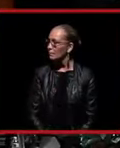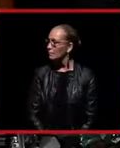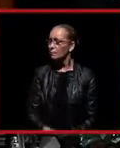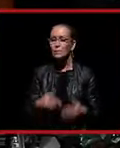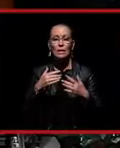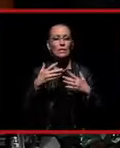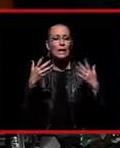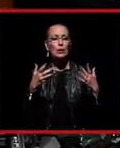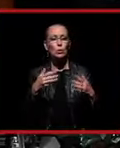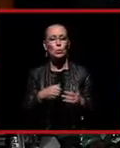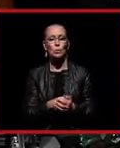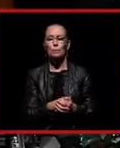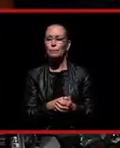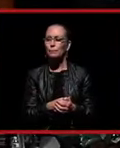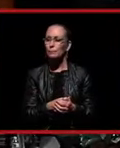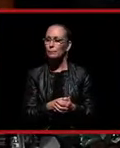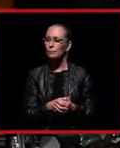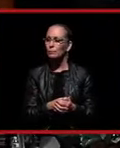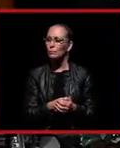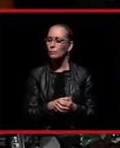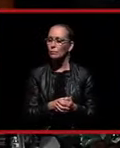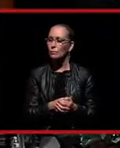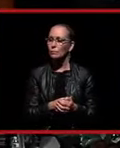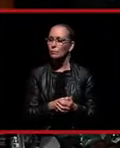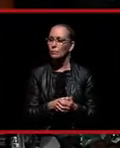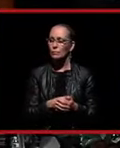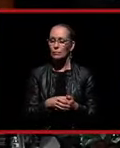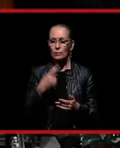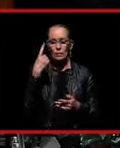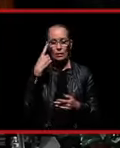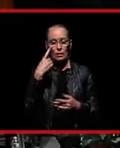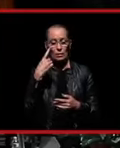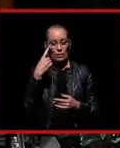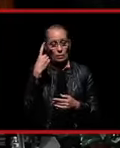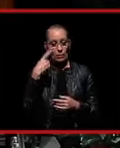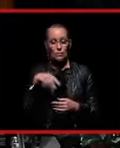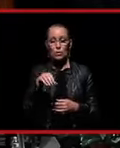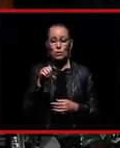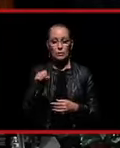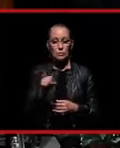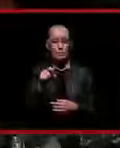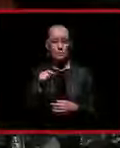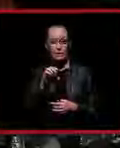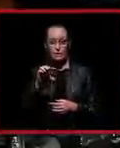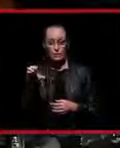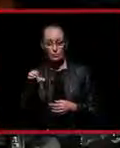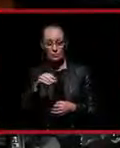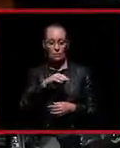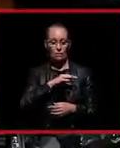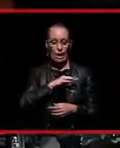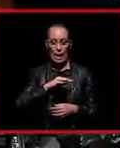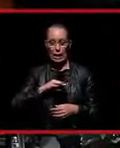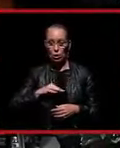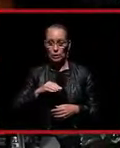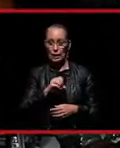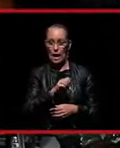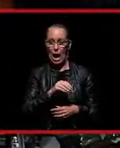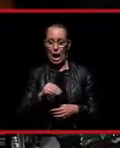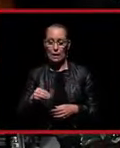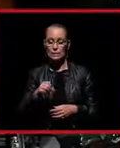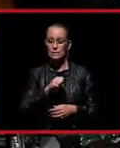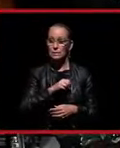Thank you, Steve. On behalf of the Springfield Technical Community College faculty and